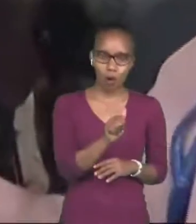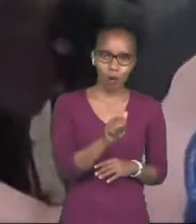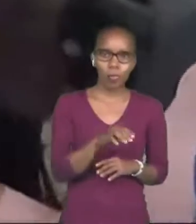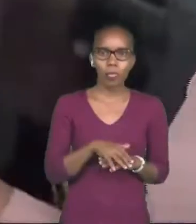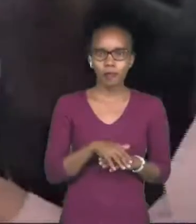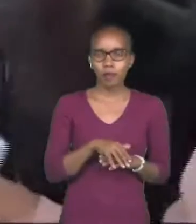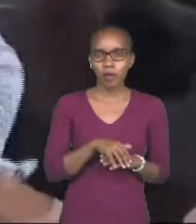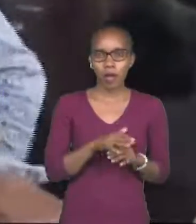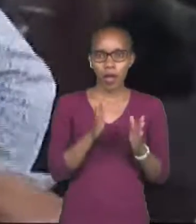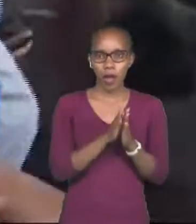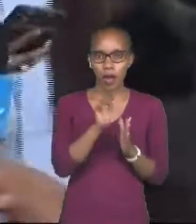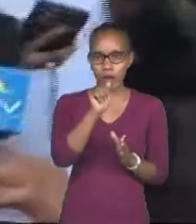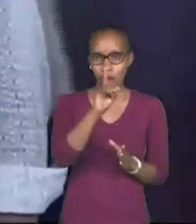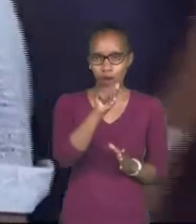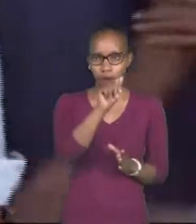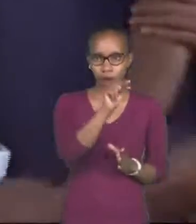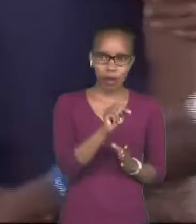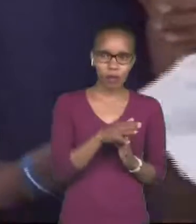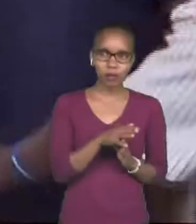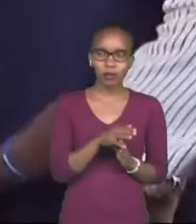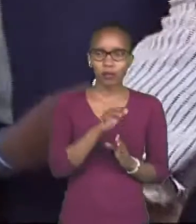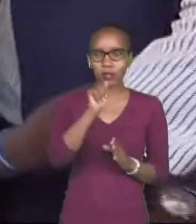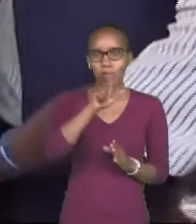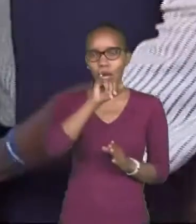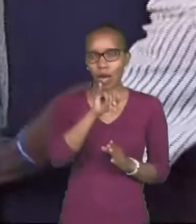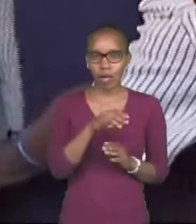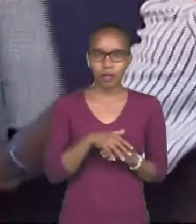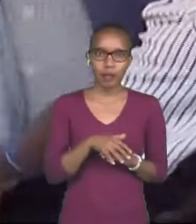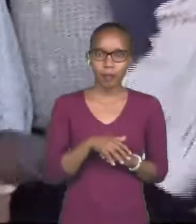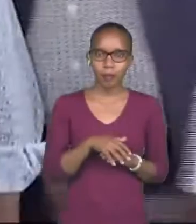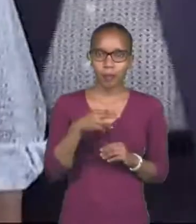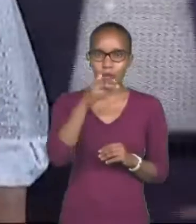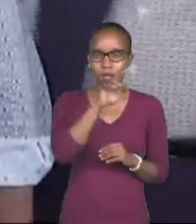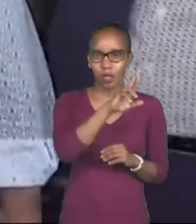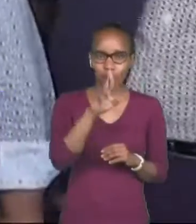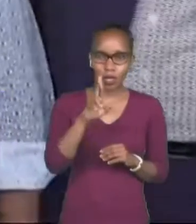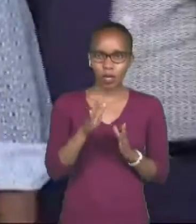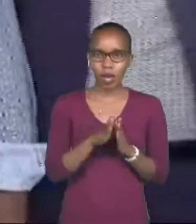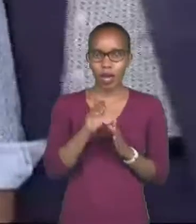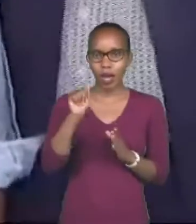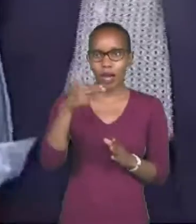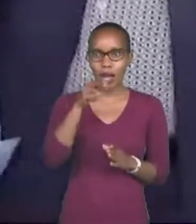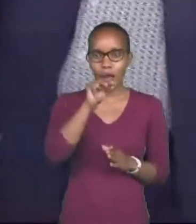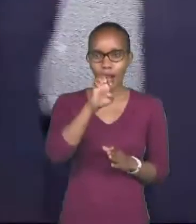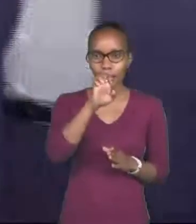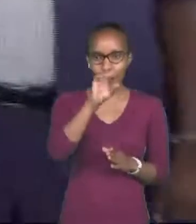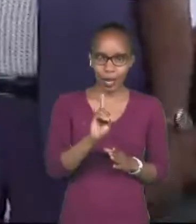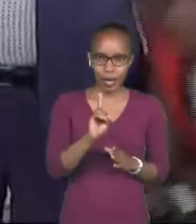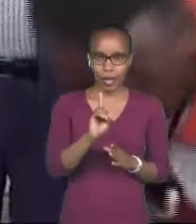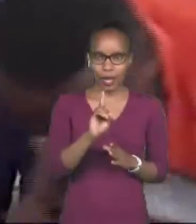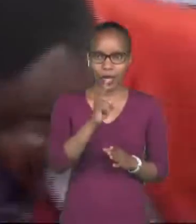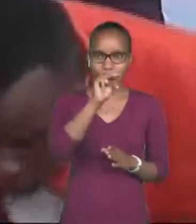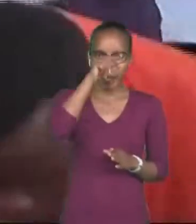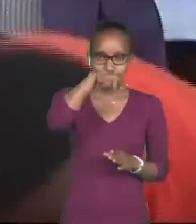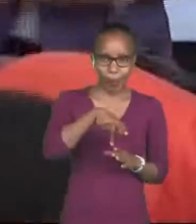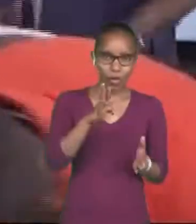Bashir Abdullahi, Adan Haji Kulo, Maalim Adan Ali Sheikh, Dahir Mohamed and Ahmed Bashanet. There were reports that